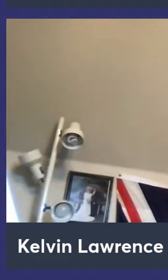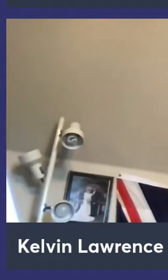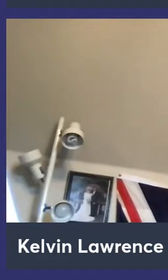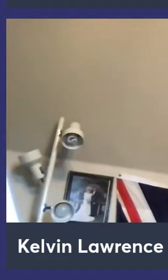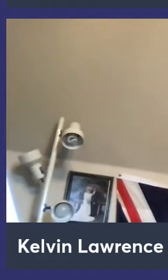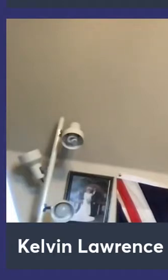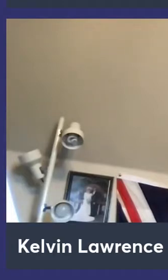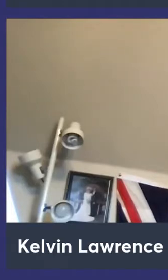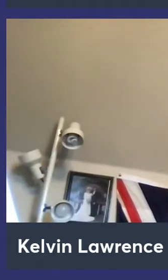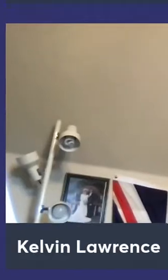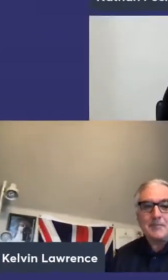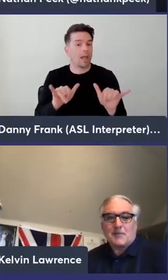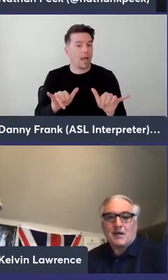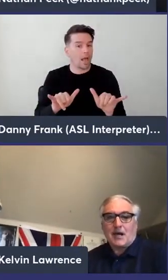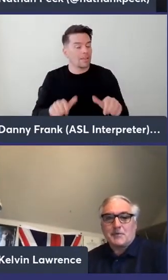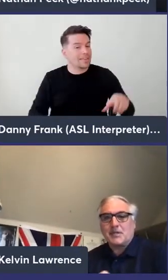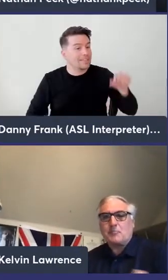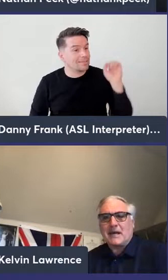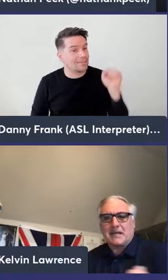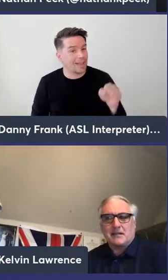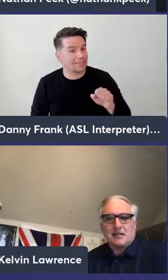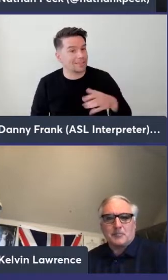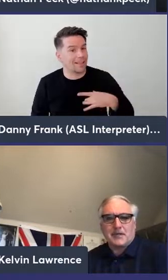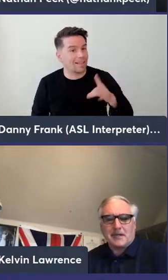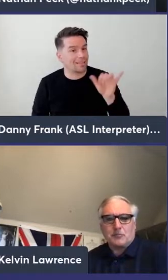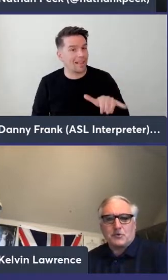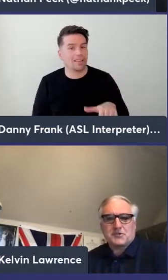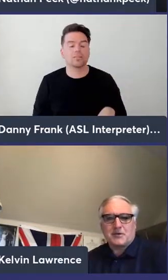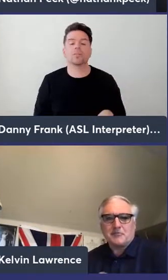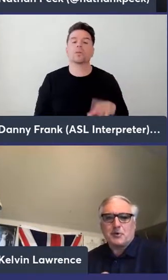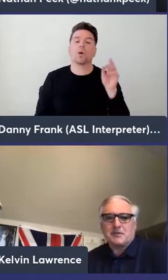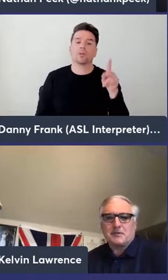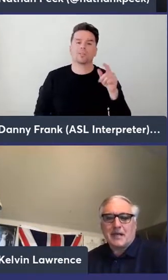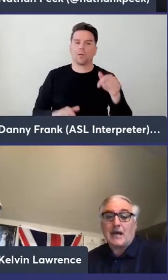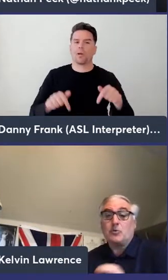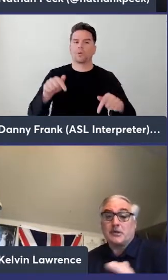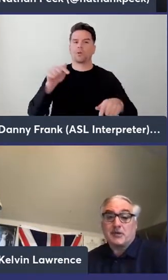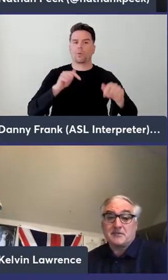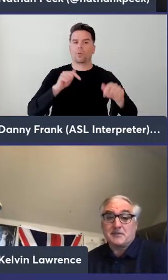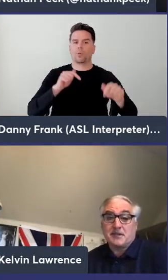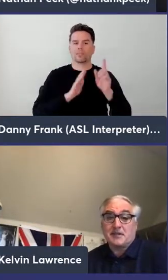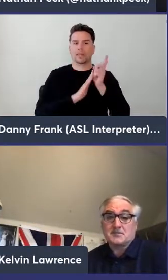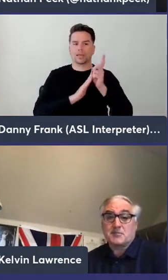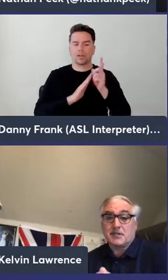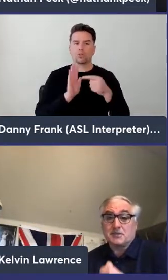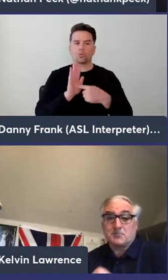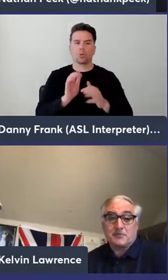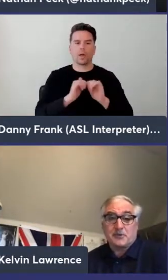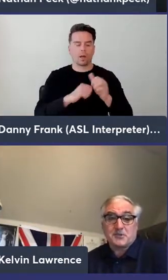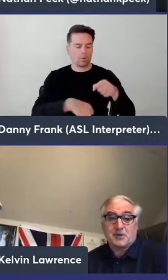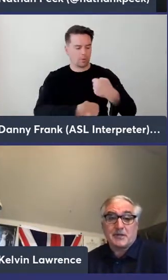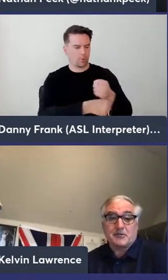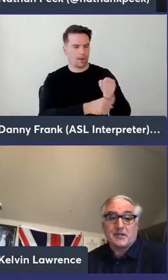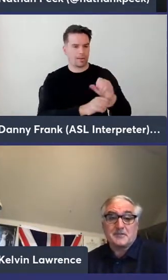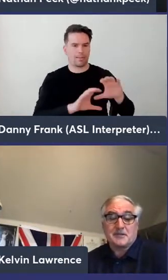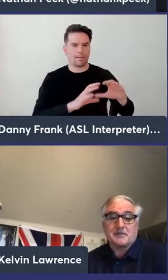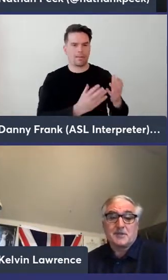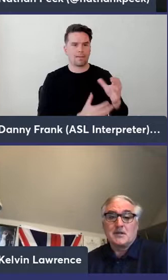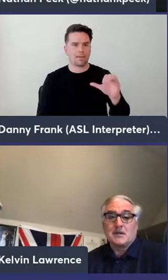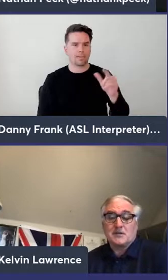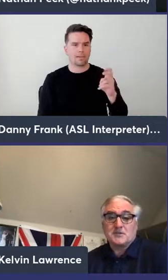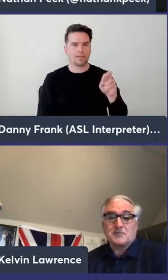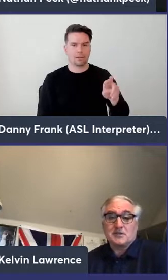that. Yeah. So I'm going to go back in a little bit, and we'll show everyone how we created the cluster. But like just before the show, I created